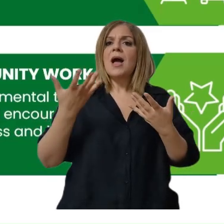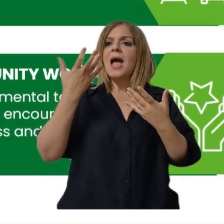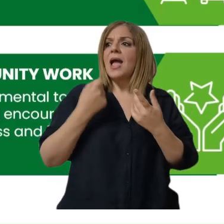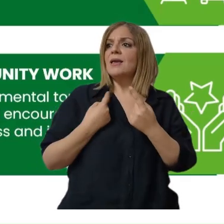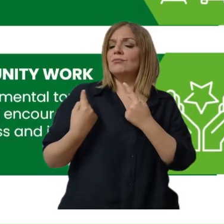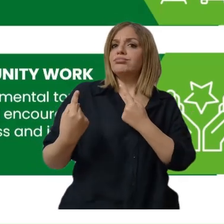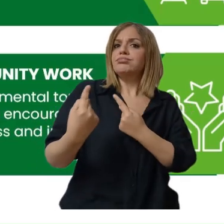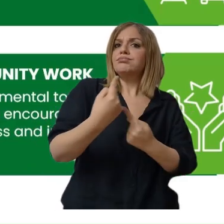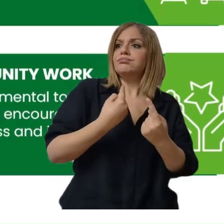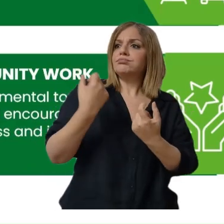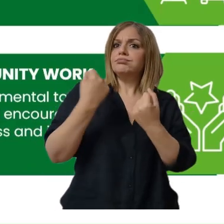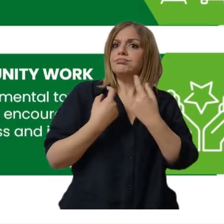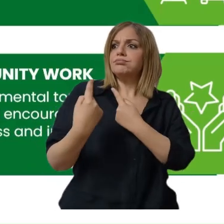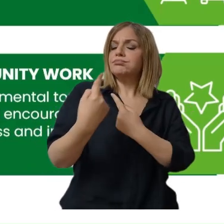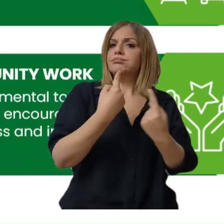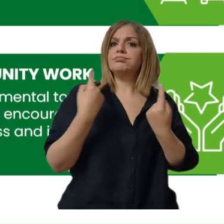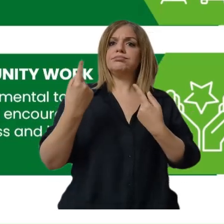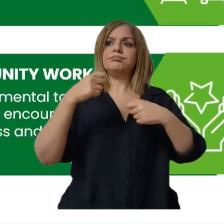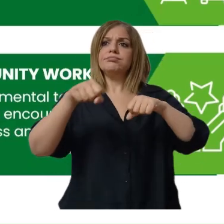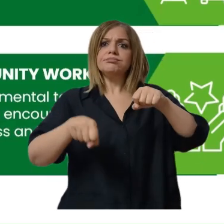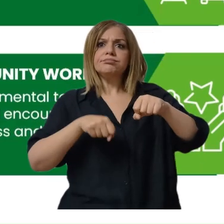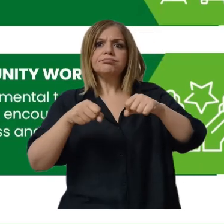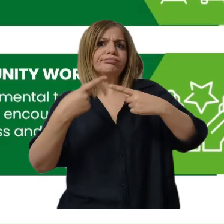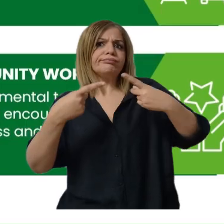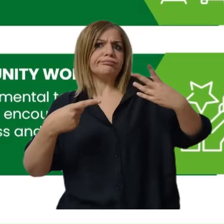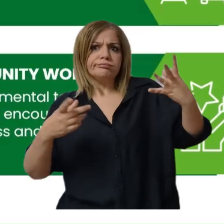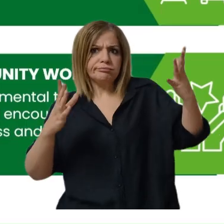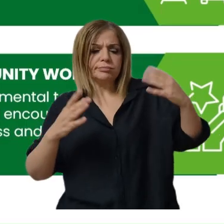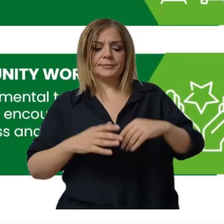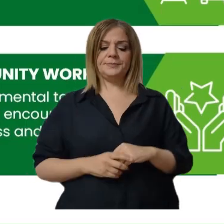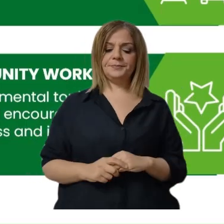share rides, cycling systems, and this kind of stuff.